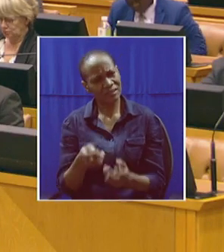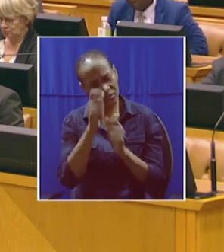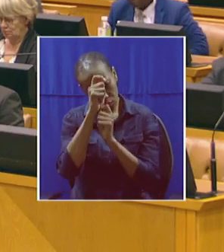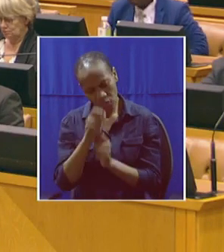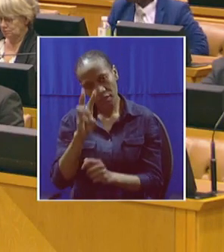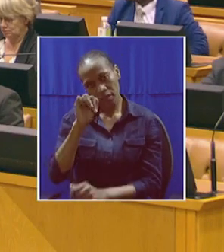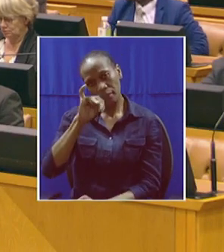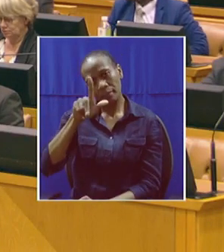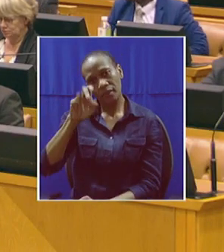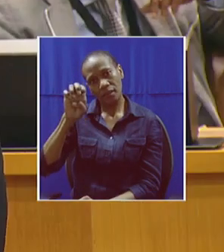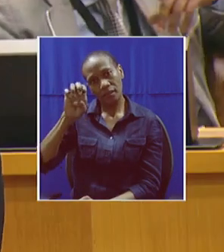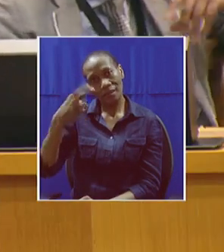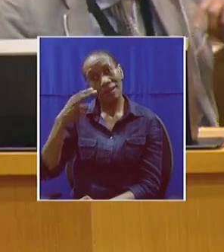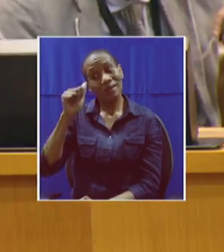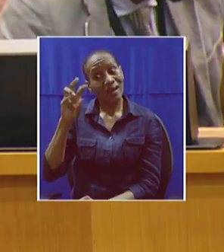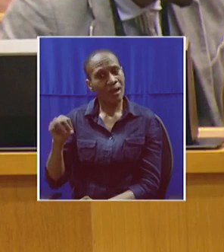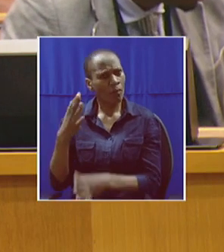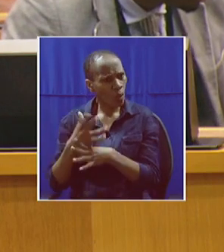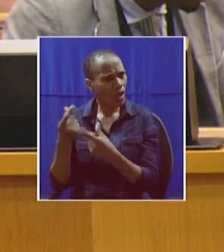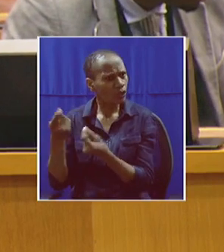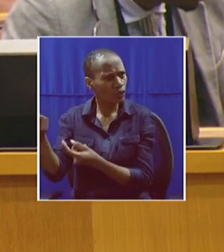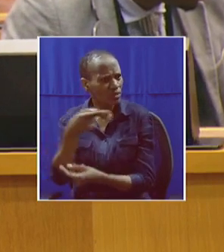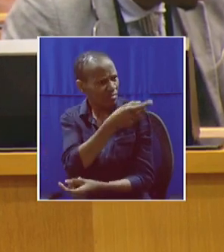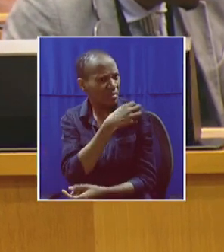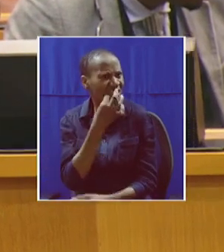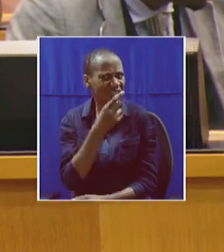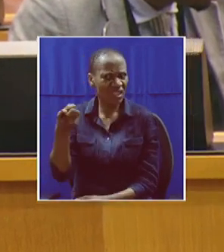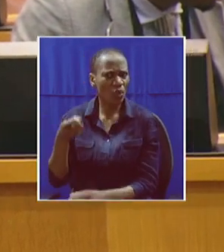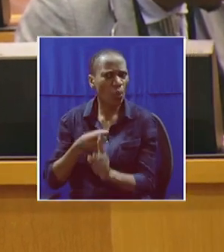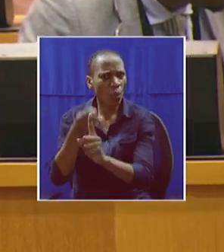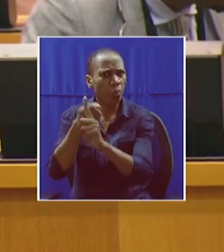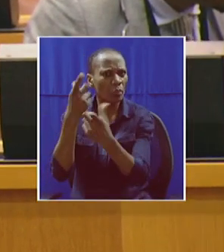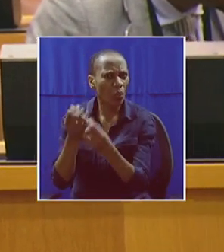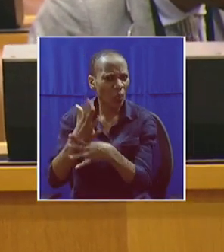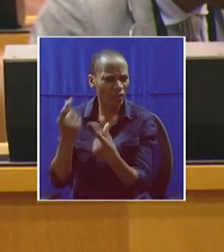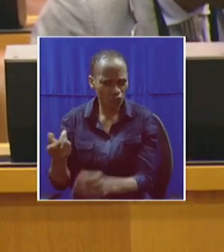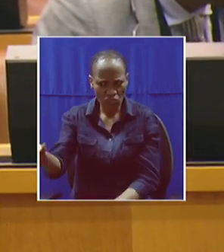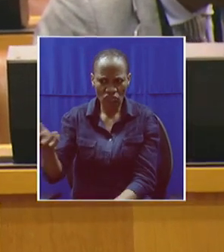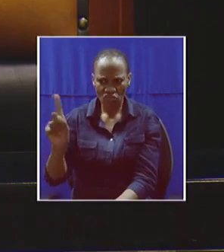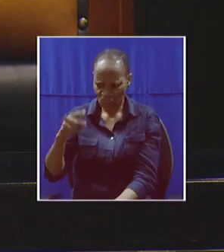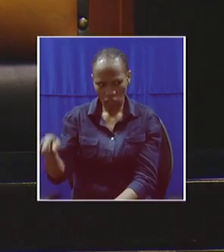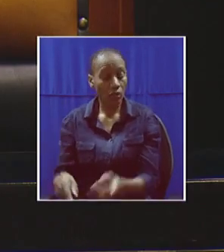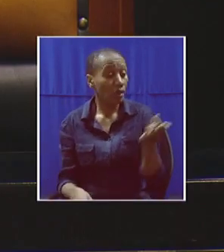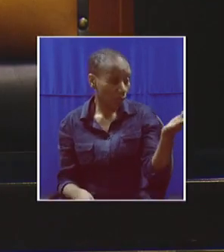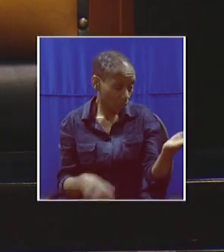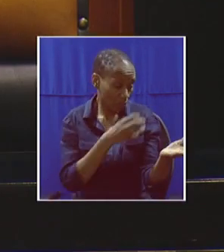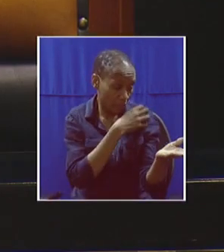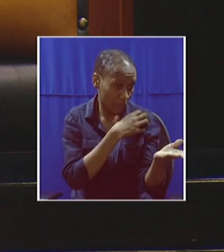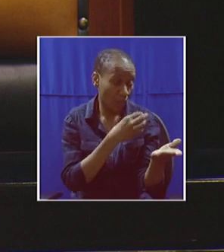milm to suggest that he is a lobbyist and not an honorable member of this house honorable Minister will you withdraw that remark